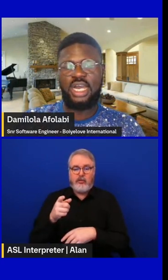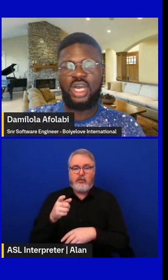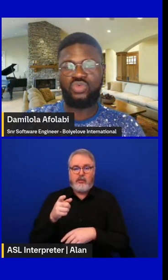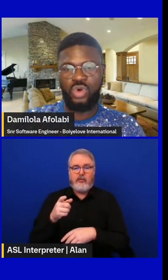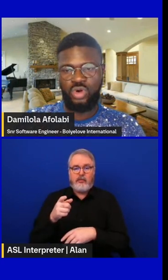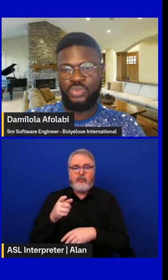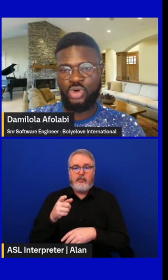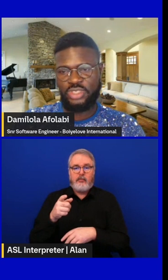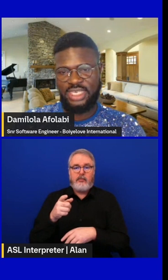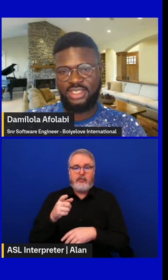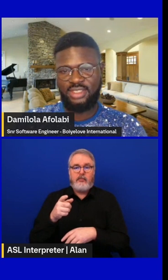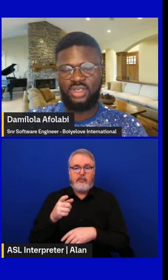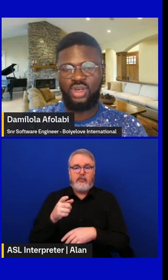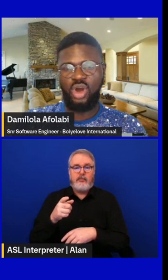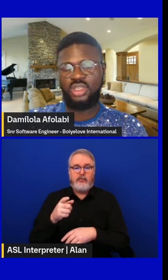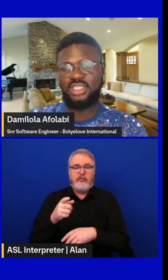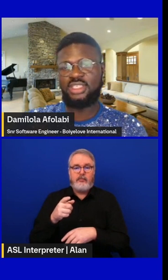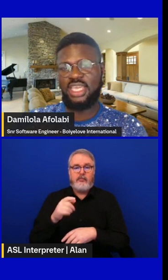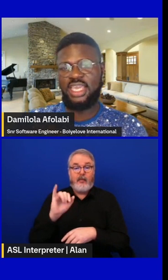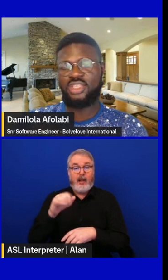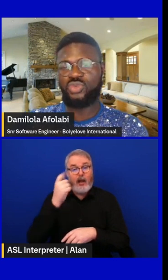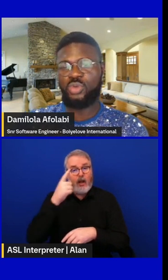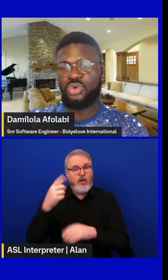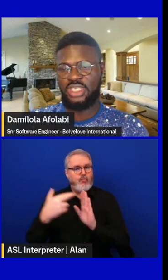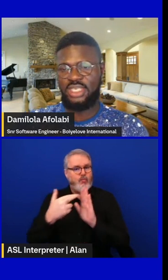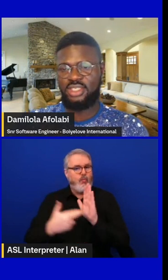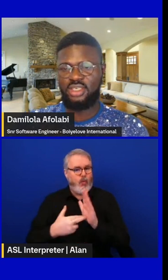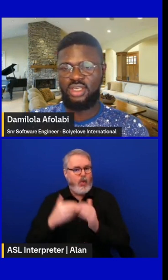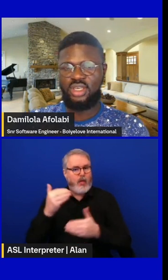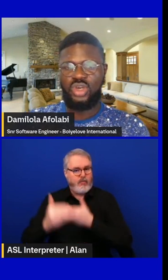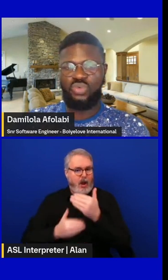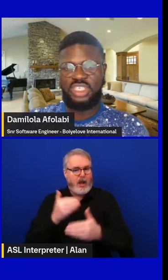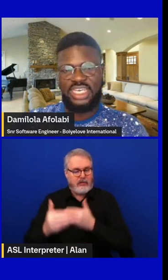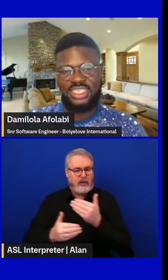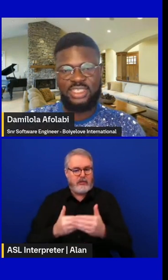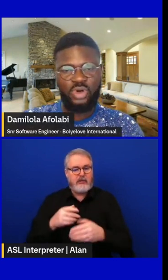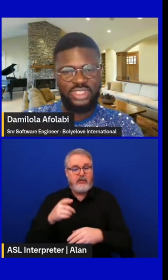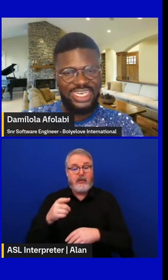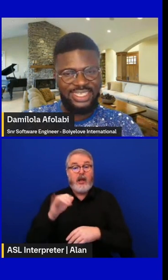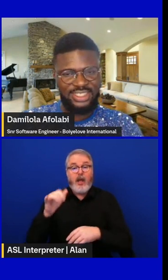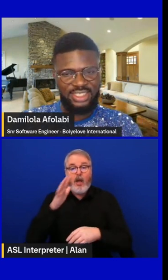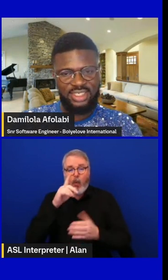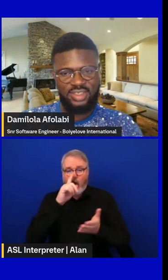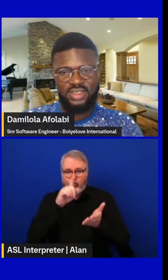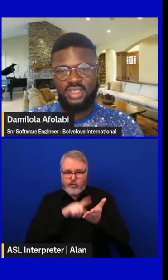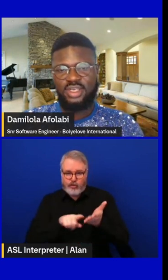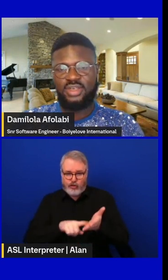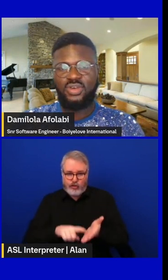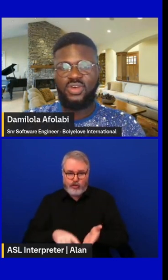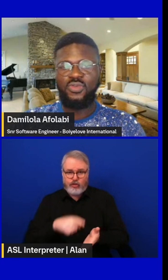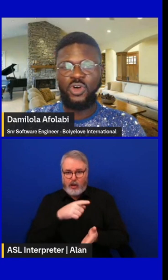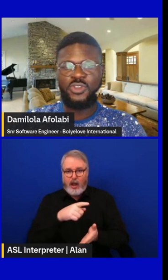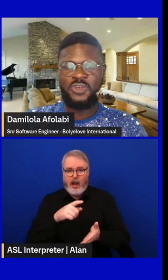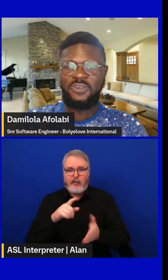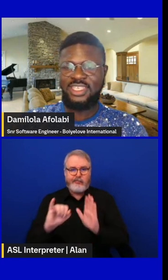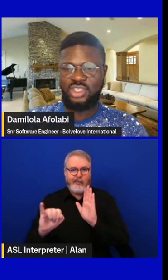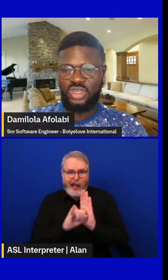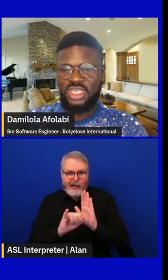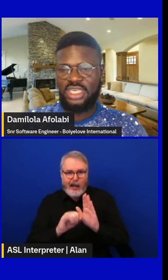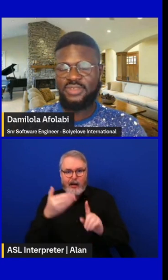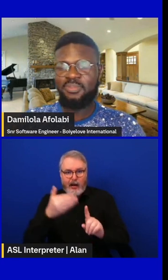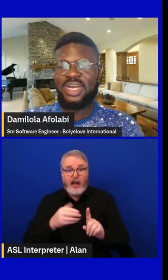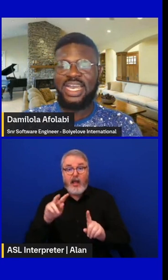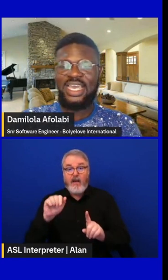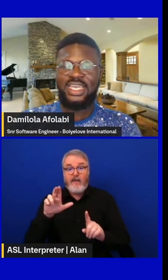K8 row process, auth K8 row process, which checks the pod identity. Vault verifies